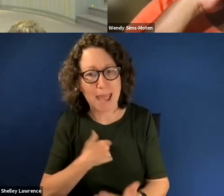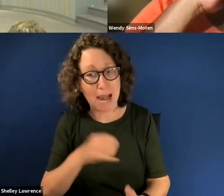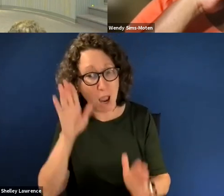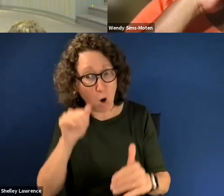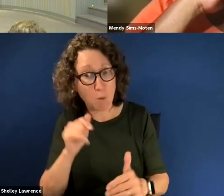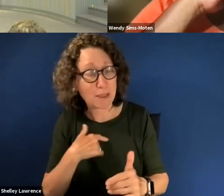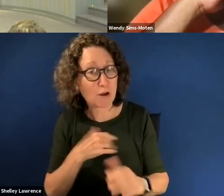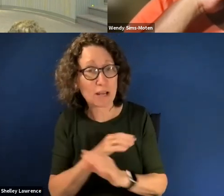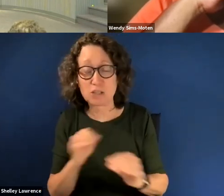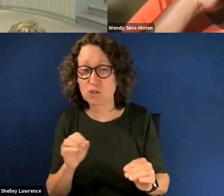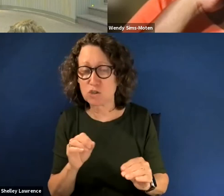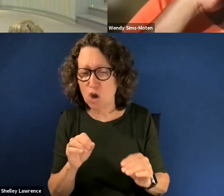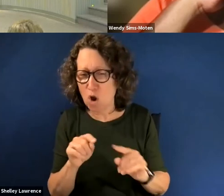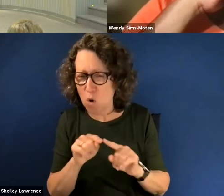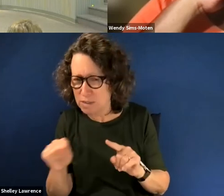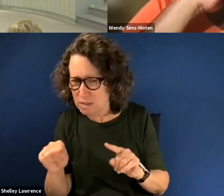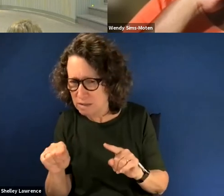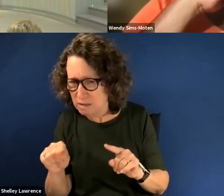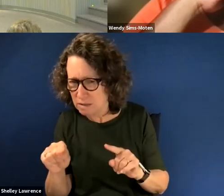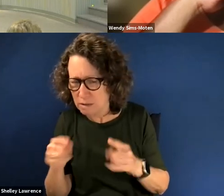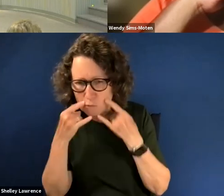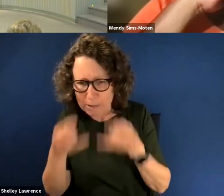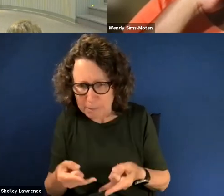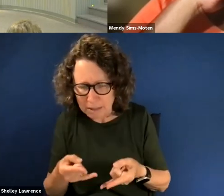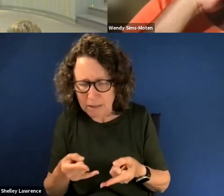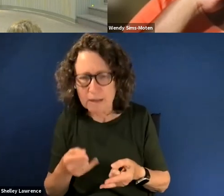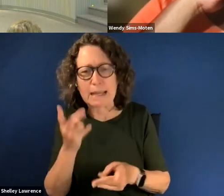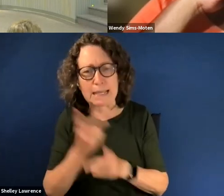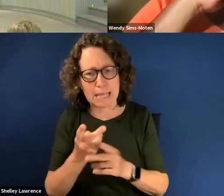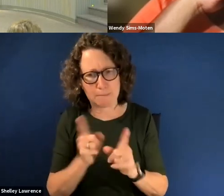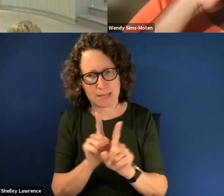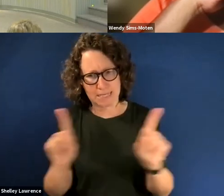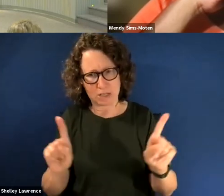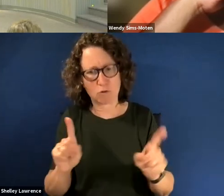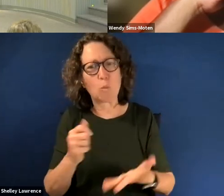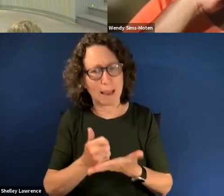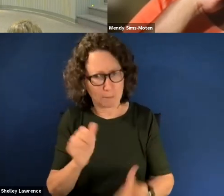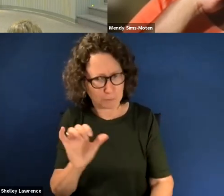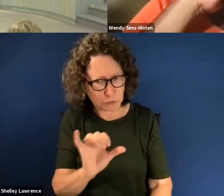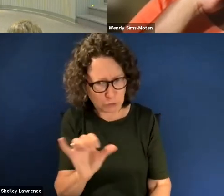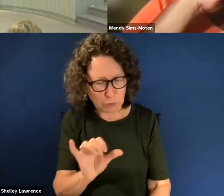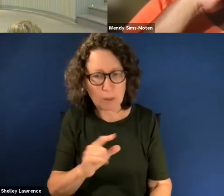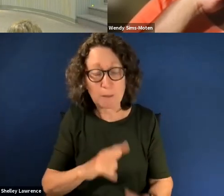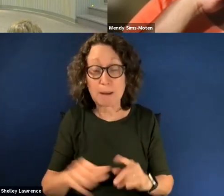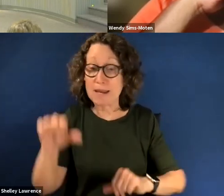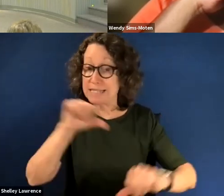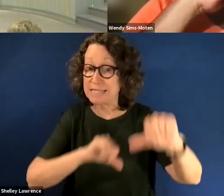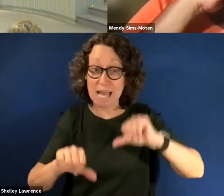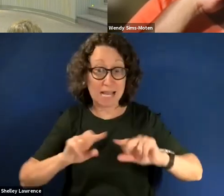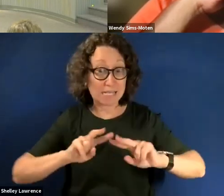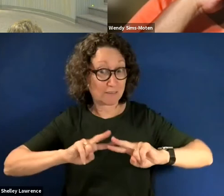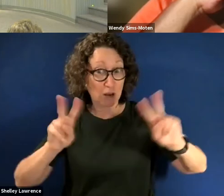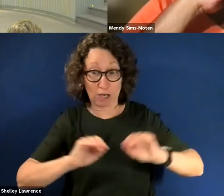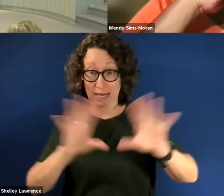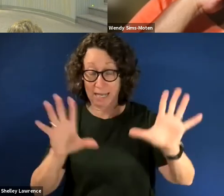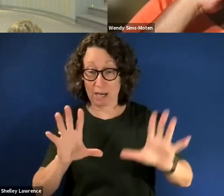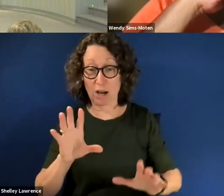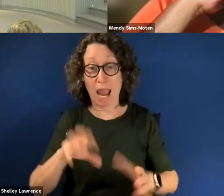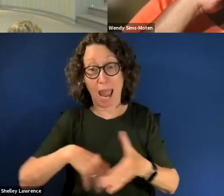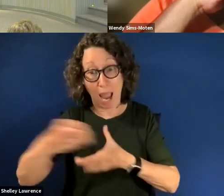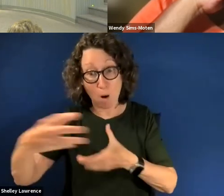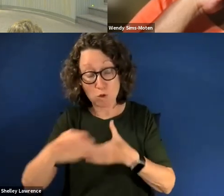there is no relaxing of this mandate. Maintaining social distance will also help, but the science is very clear that